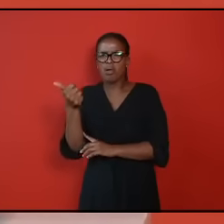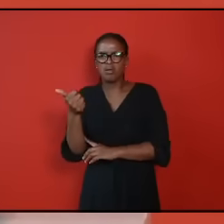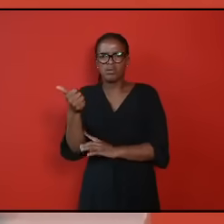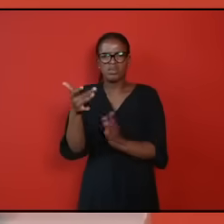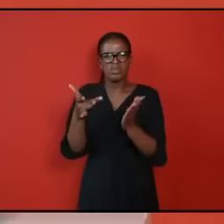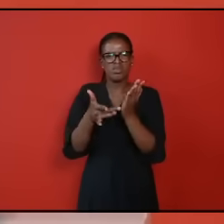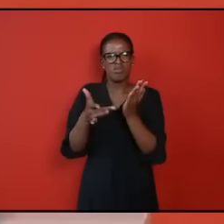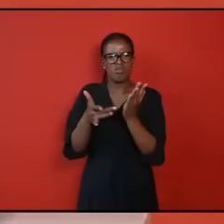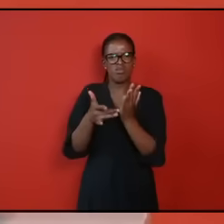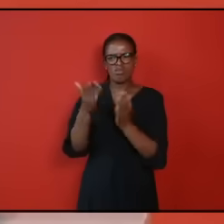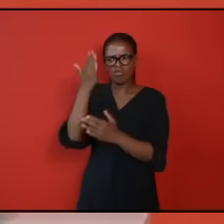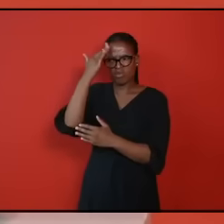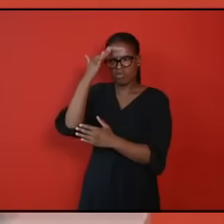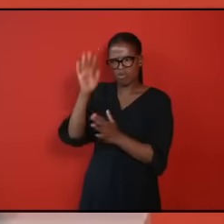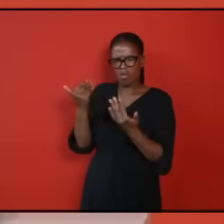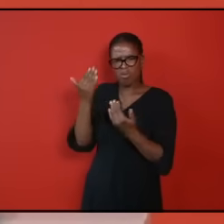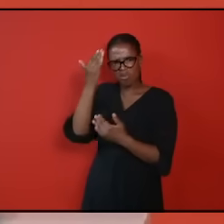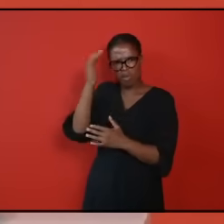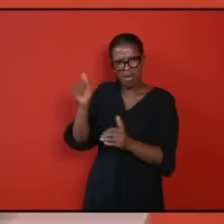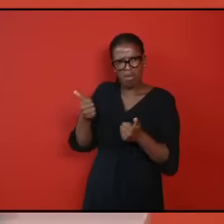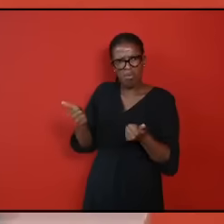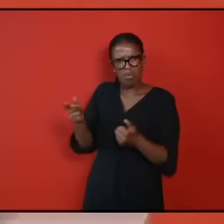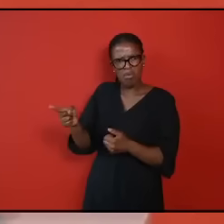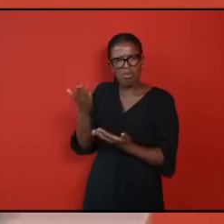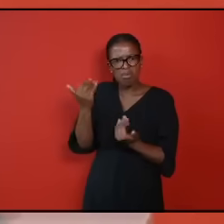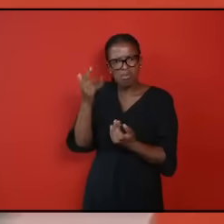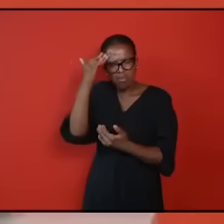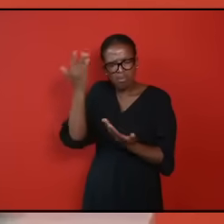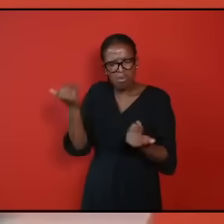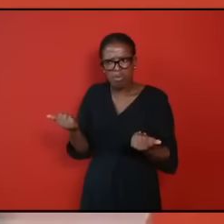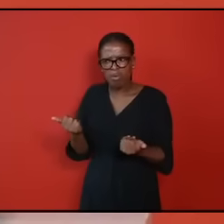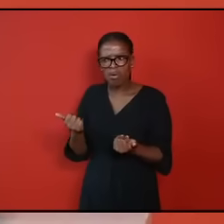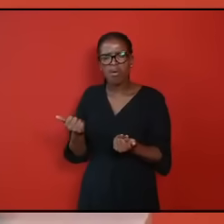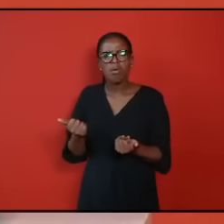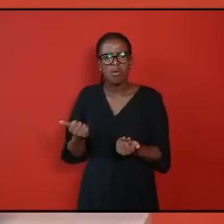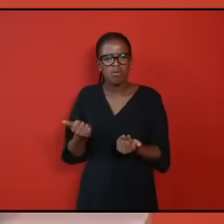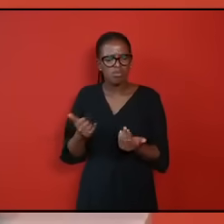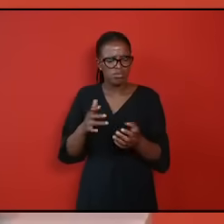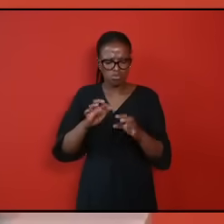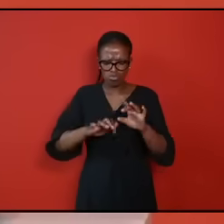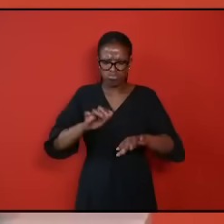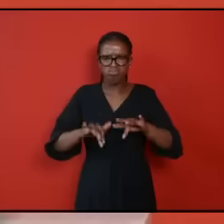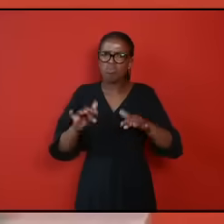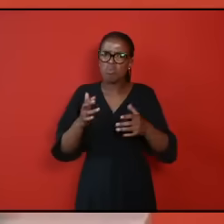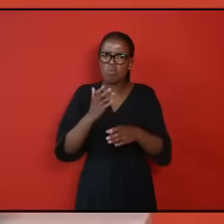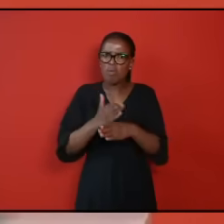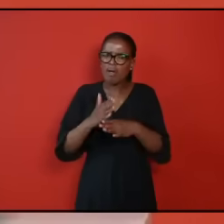computer now, machine. Udobanaga by Guru and Naga city computer.